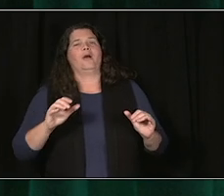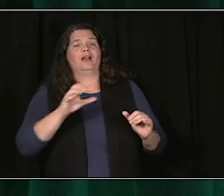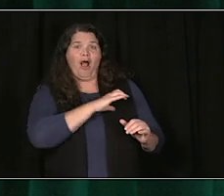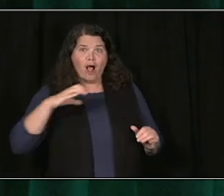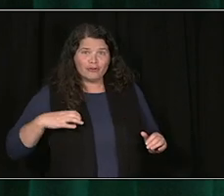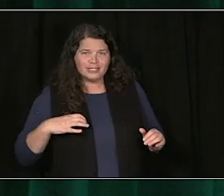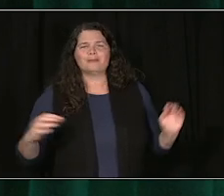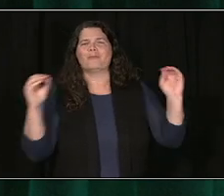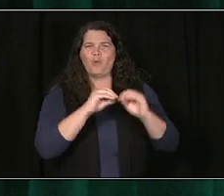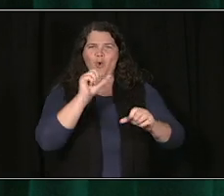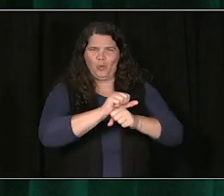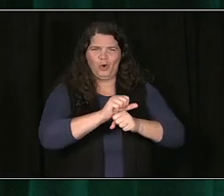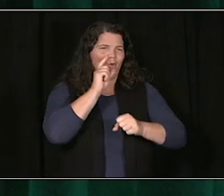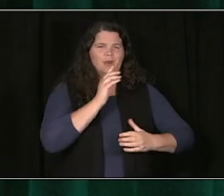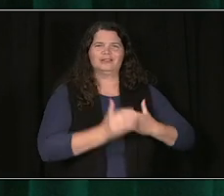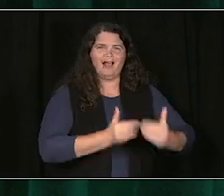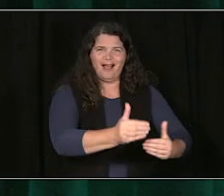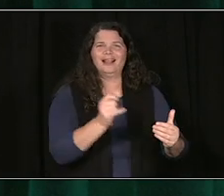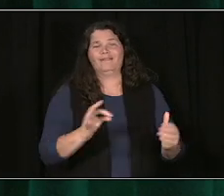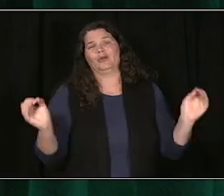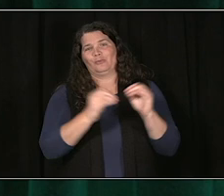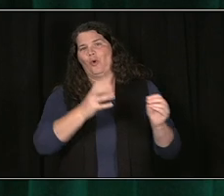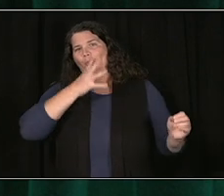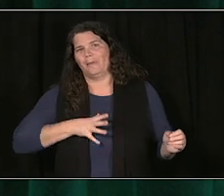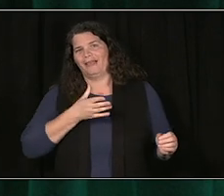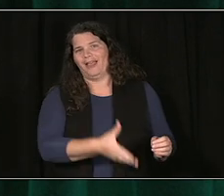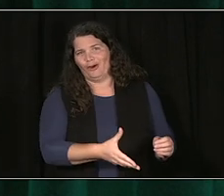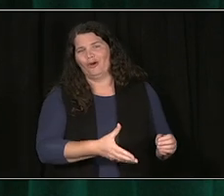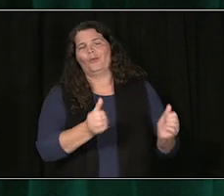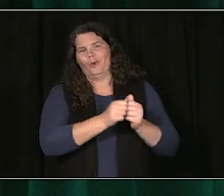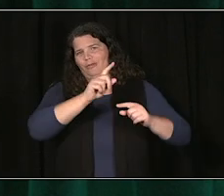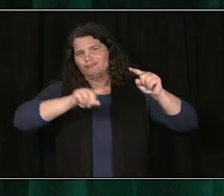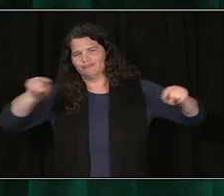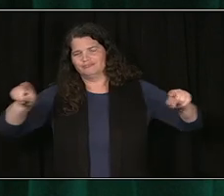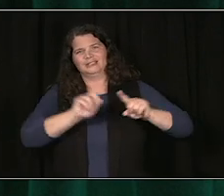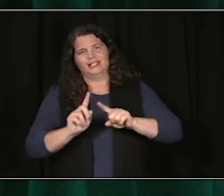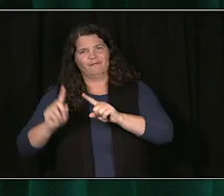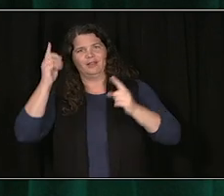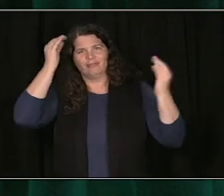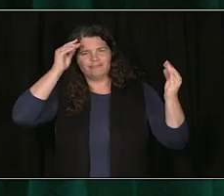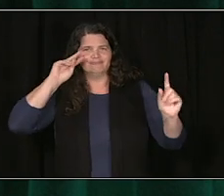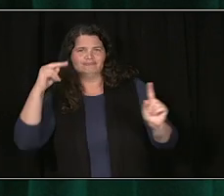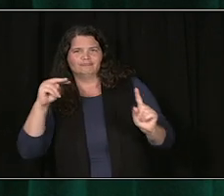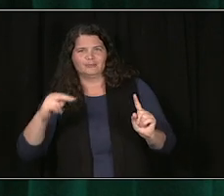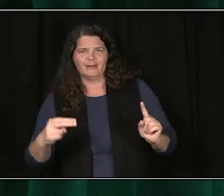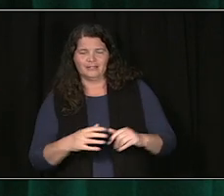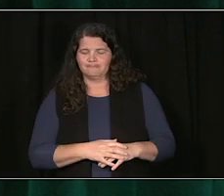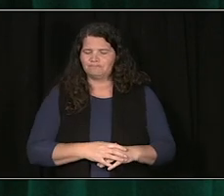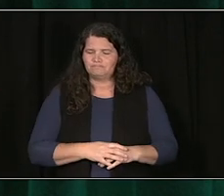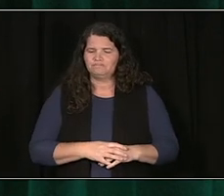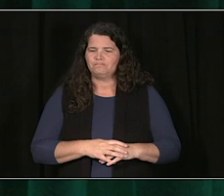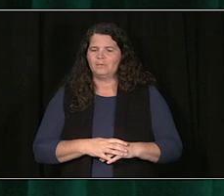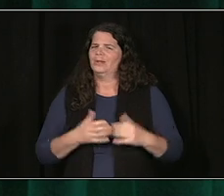have a range of experiences and a range of thoughts. But we have a far way to go. 2 years ago, when